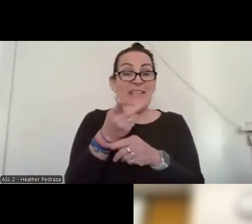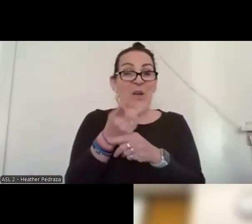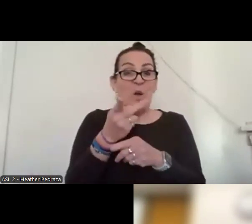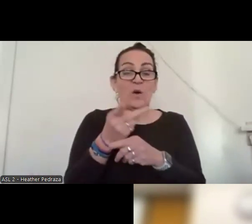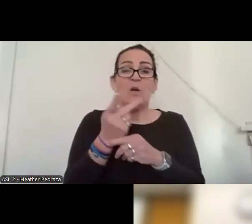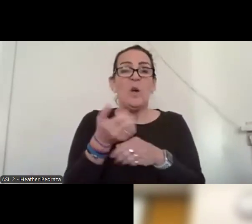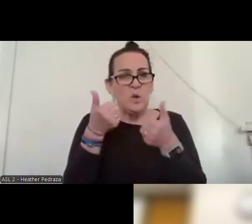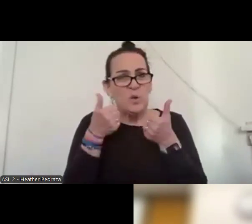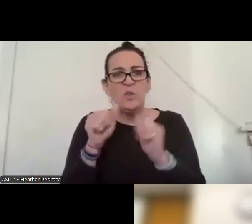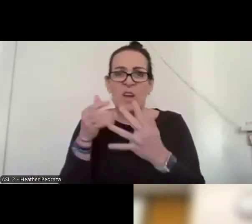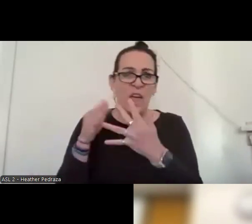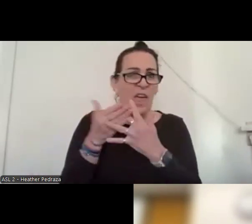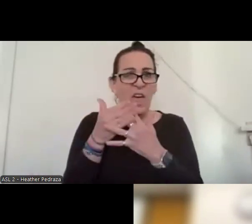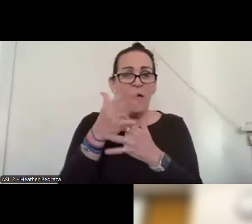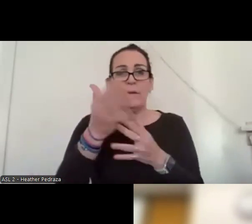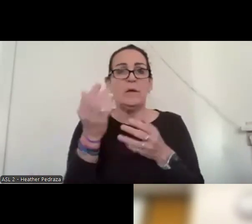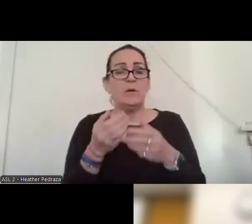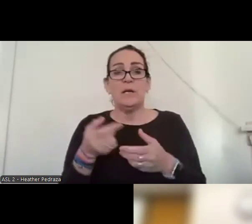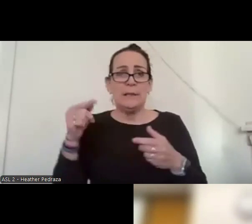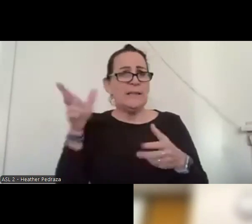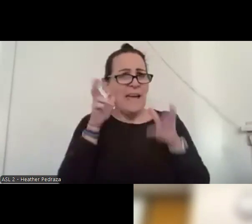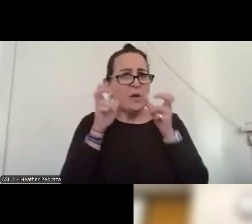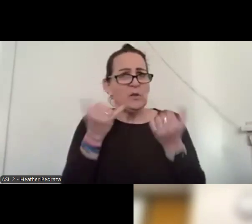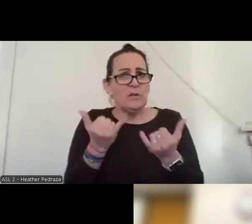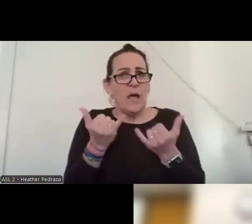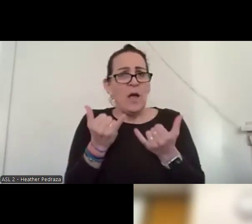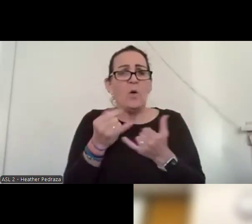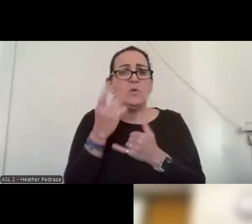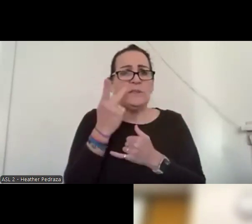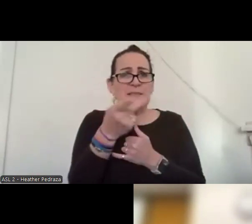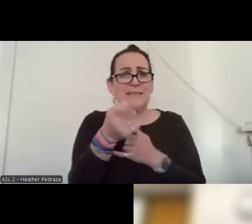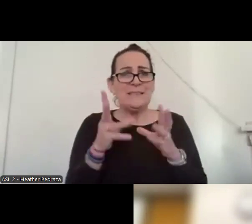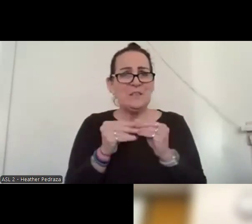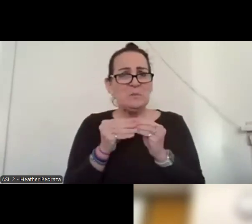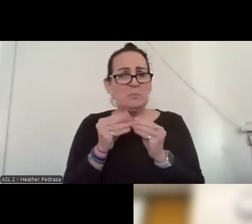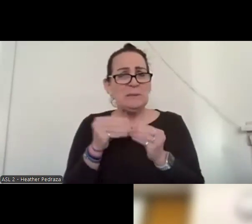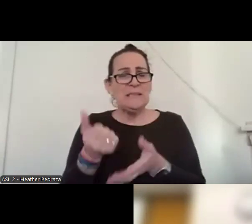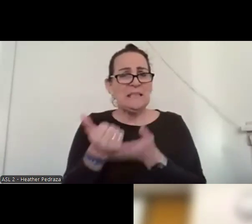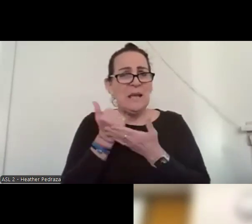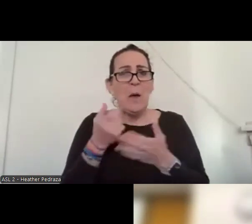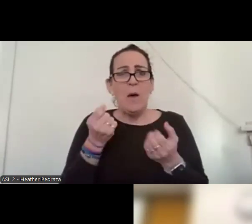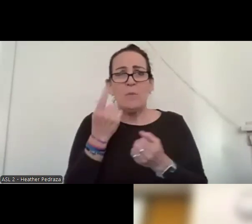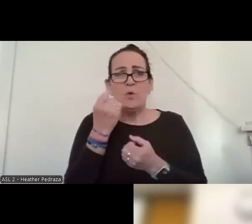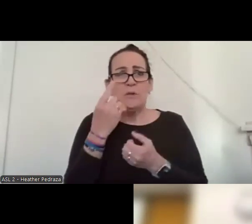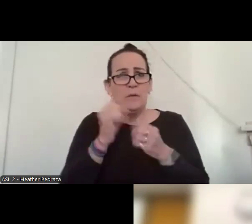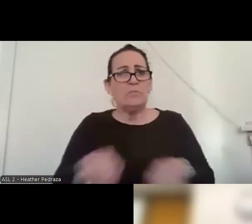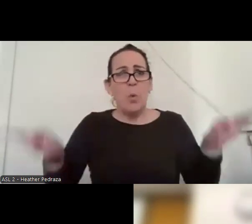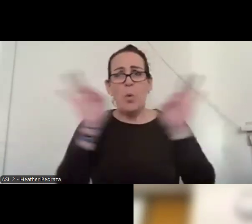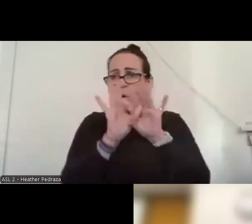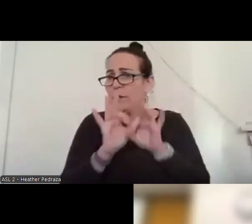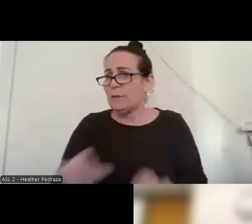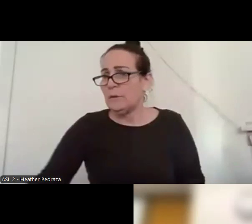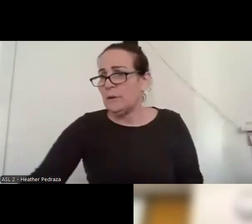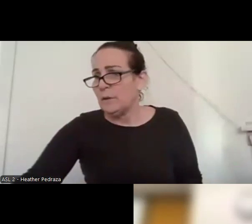this and hearing what I heard today, it's important that we recognize